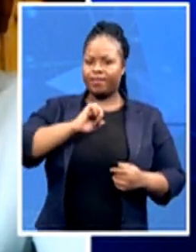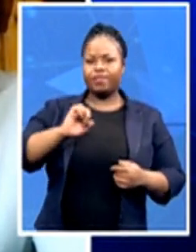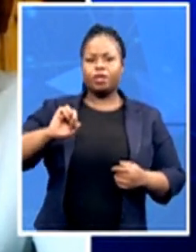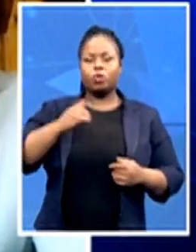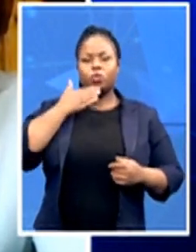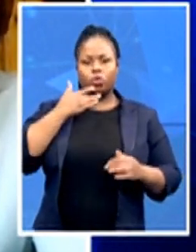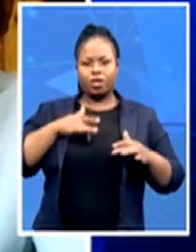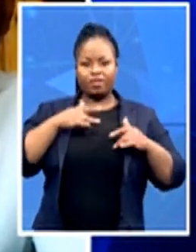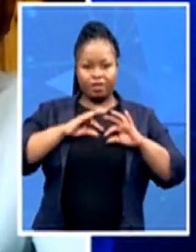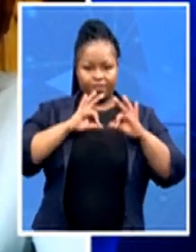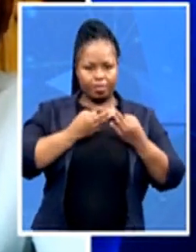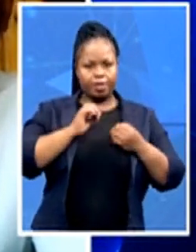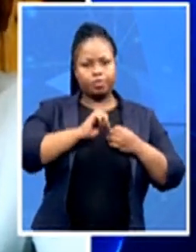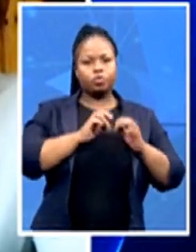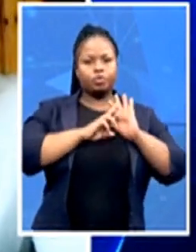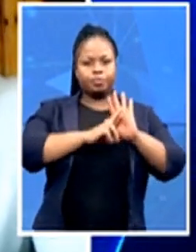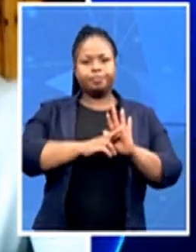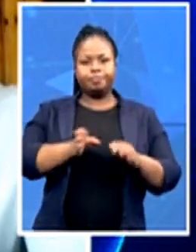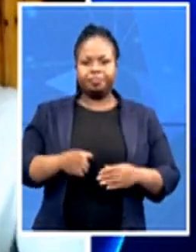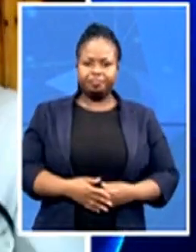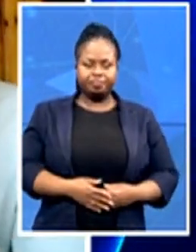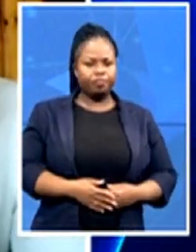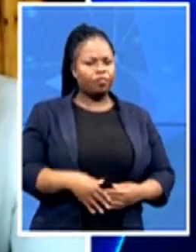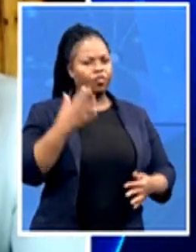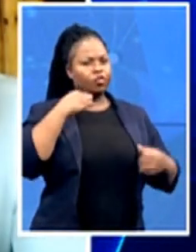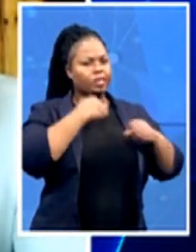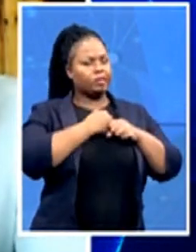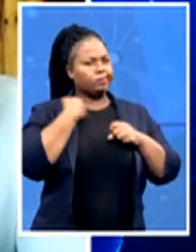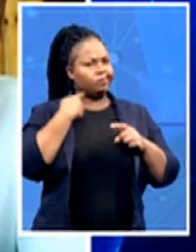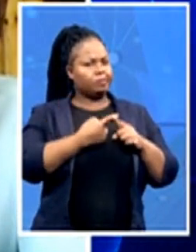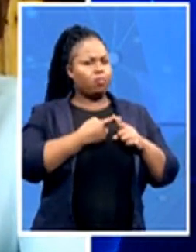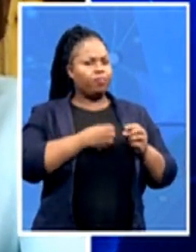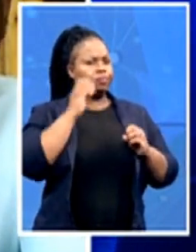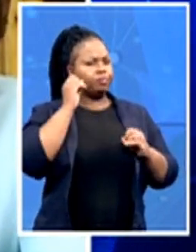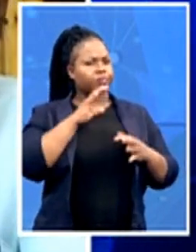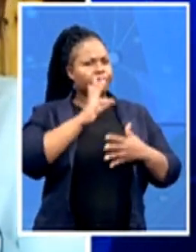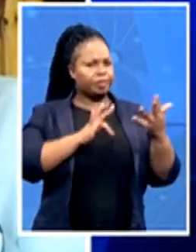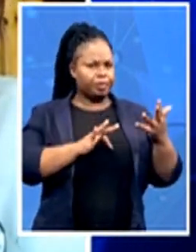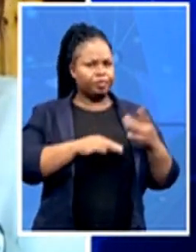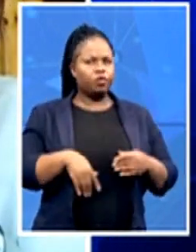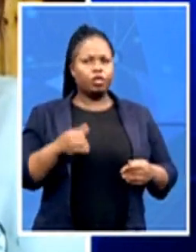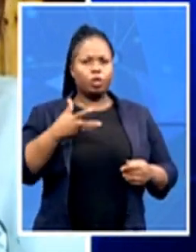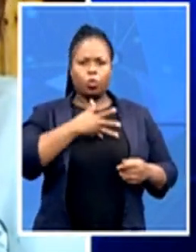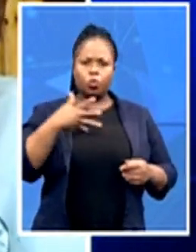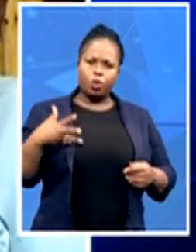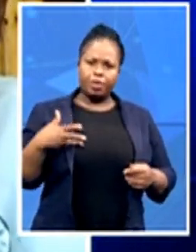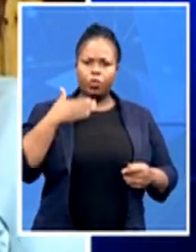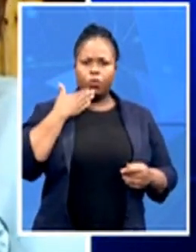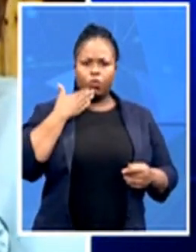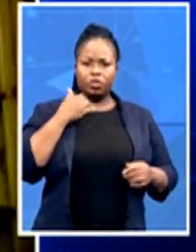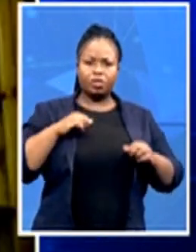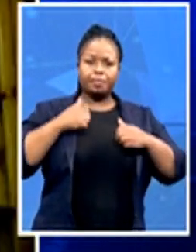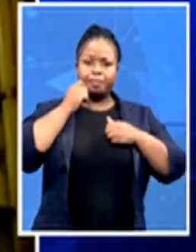the years, stories have been covered of how the widows have to some extent been compensated. What is outstanding?